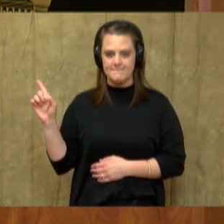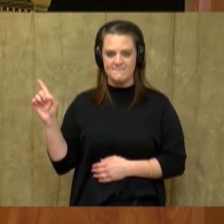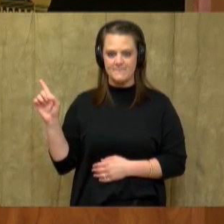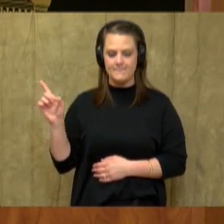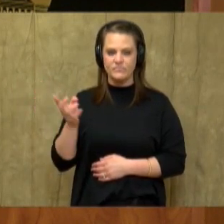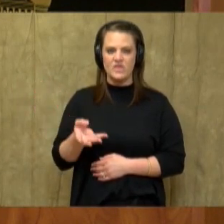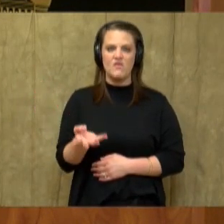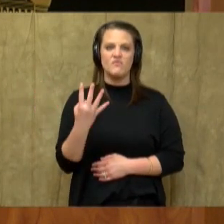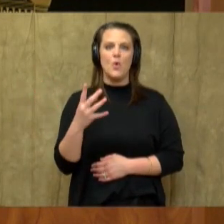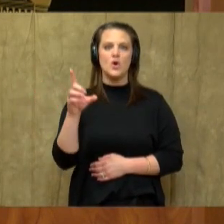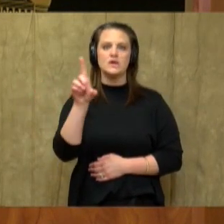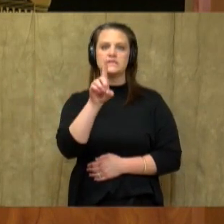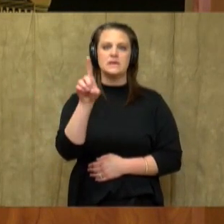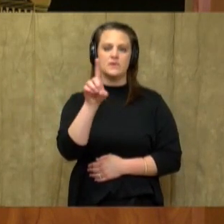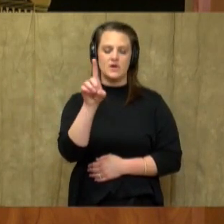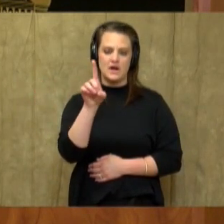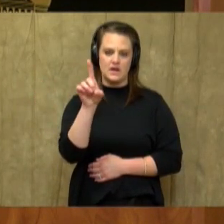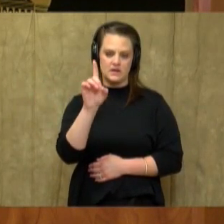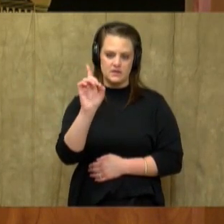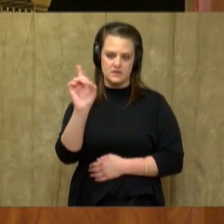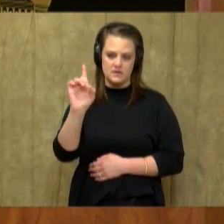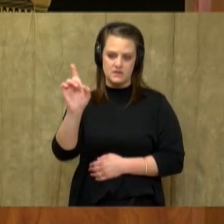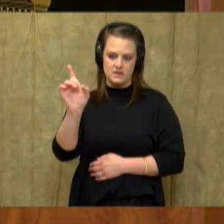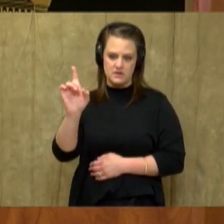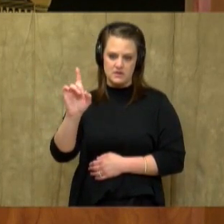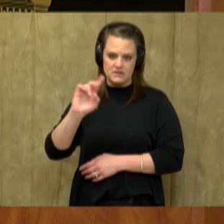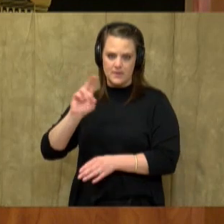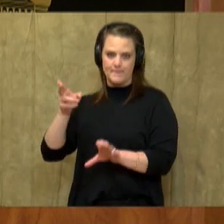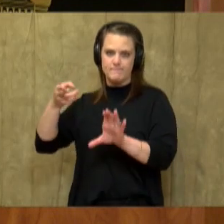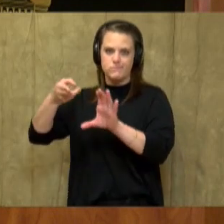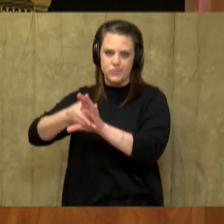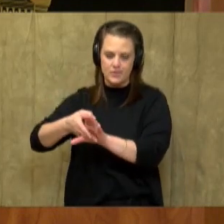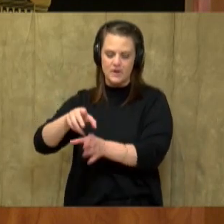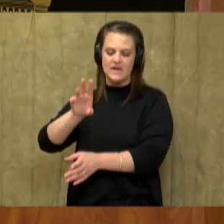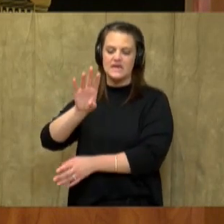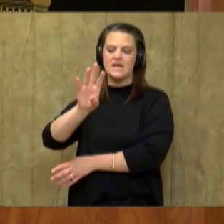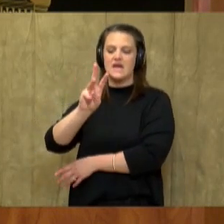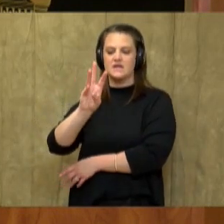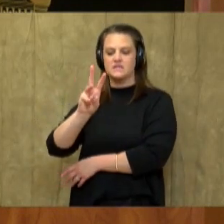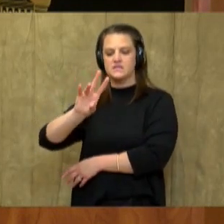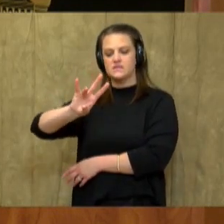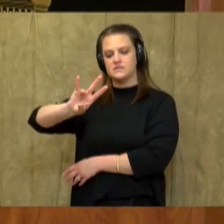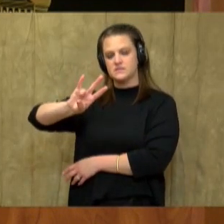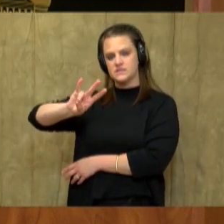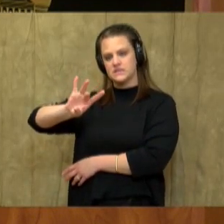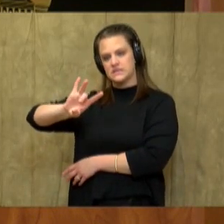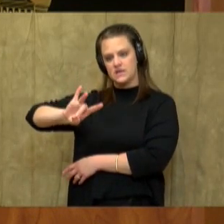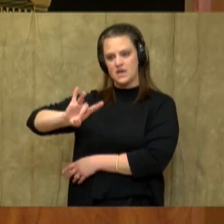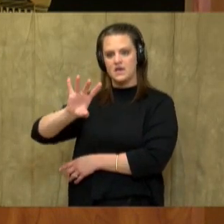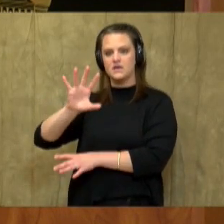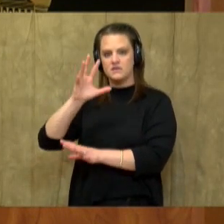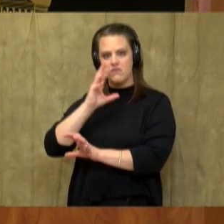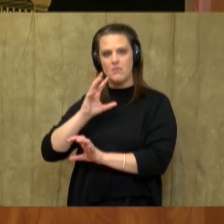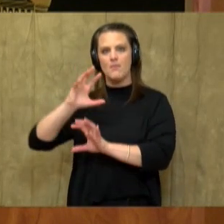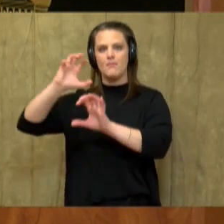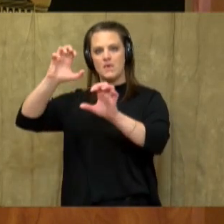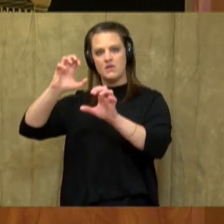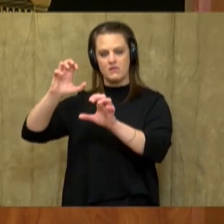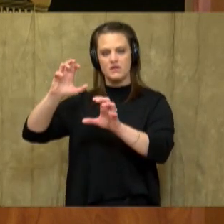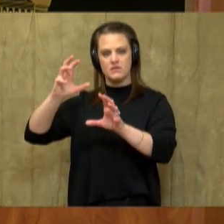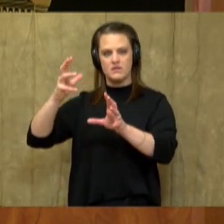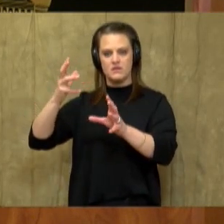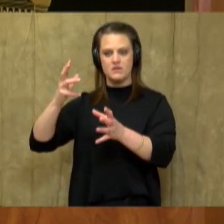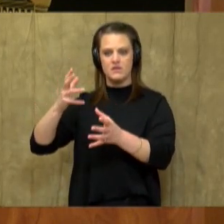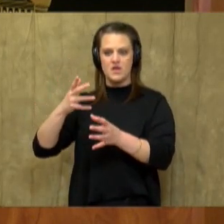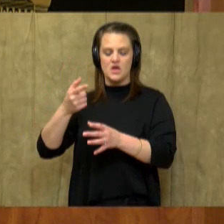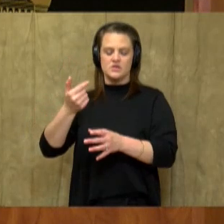4 Democratic candidates that entered the race for the 1968 presidential election. And if you know in American politics, you're going